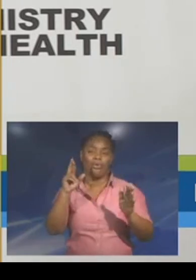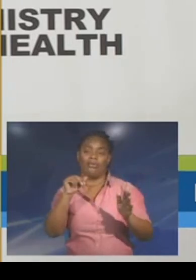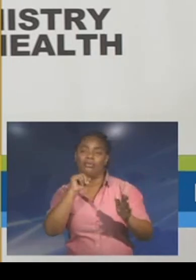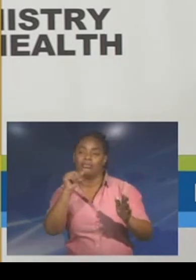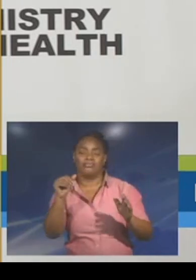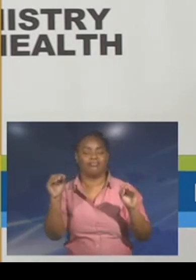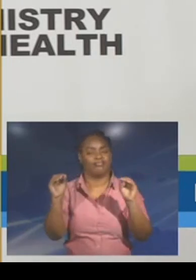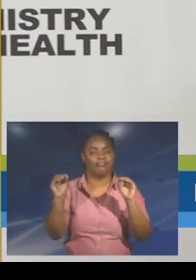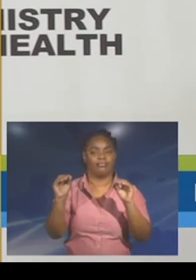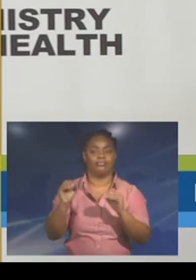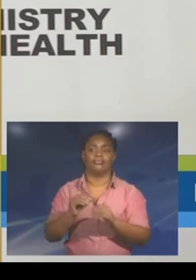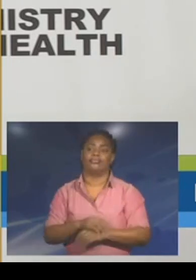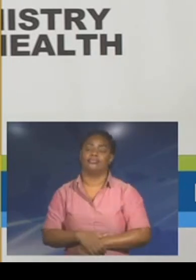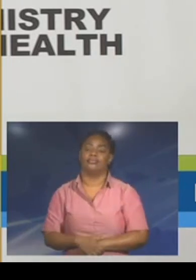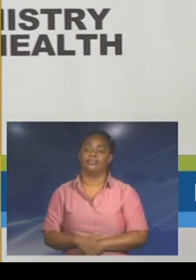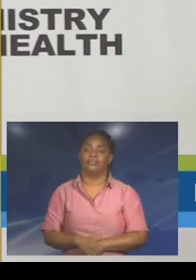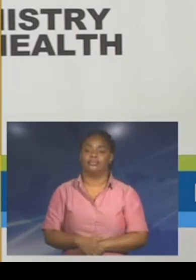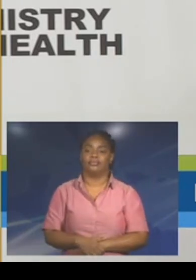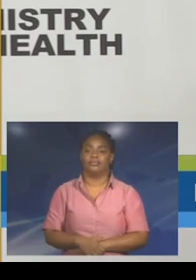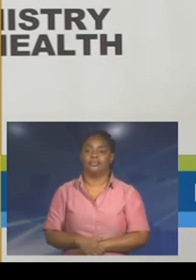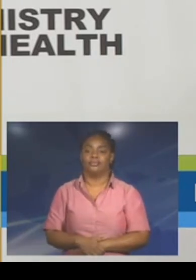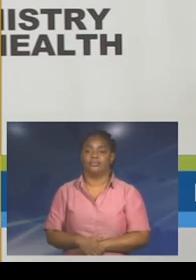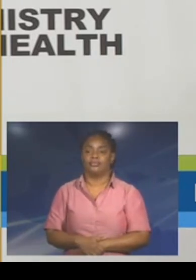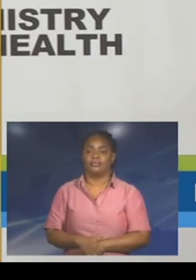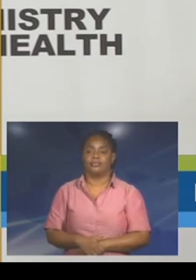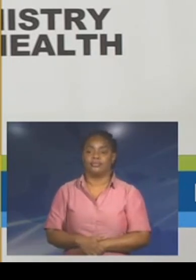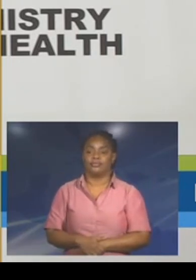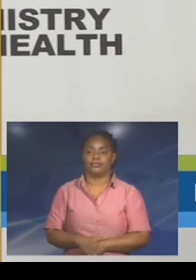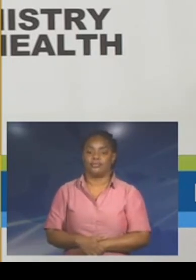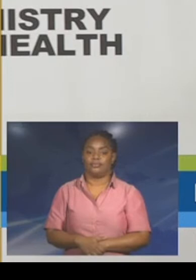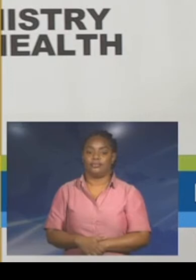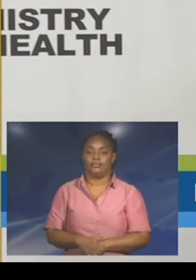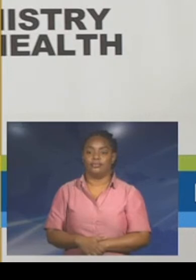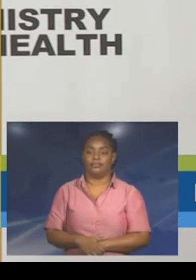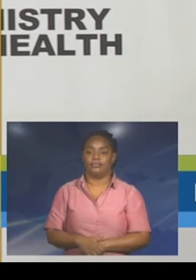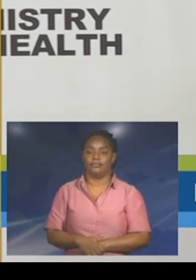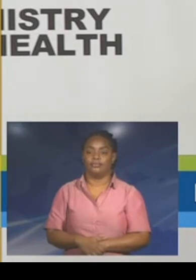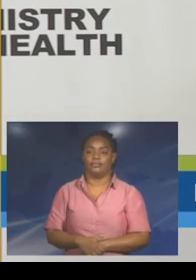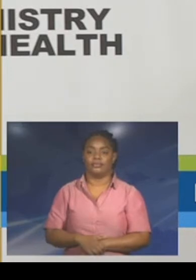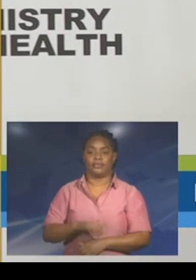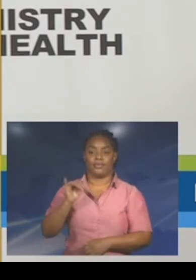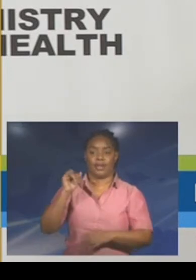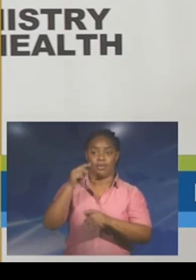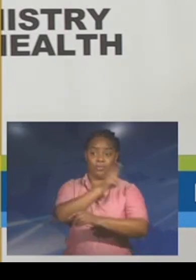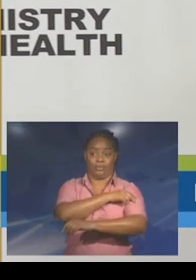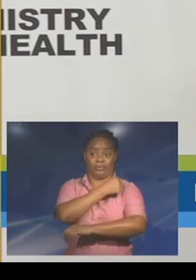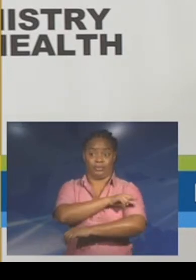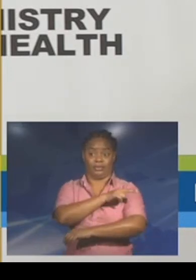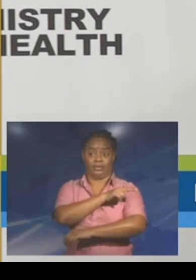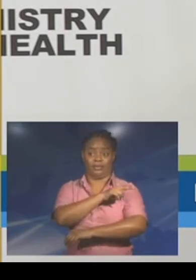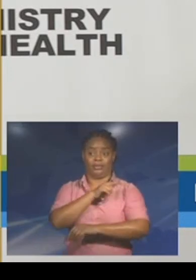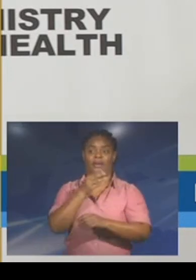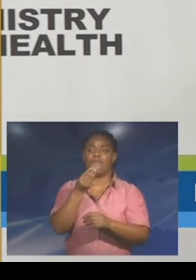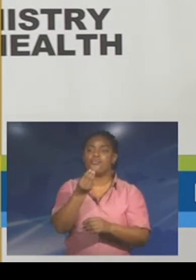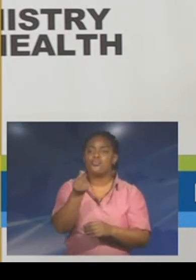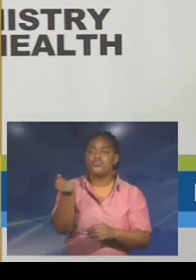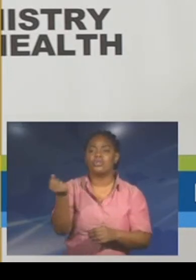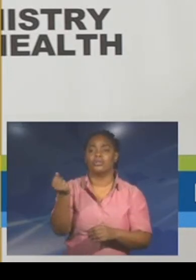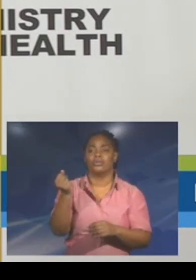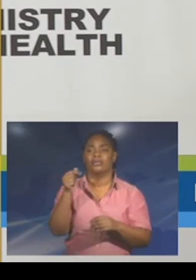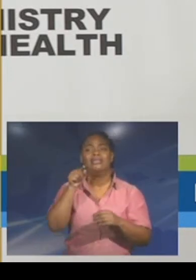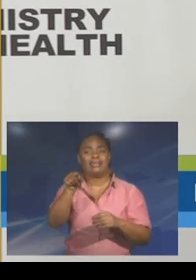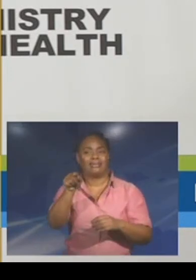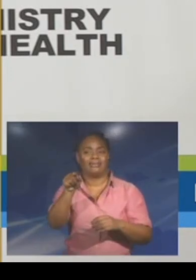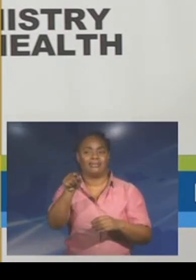into severe illness and overburdening of the system, again, this is a positive sign, and it's a sign that we're moving towards a state where our